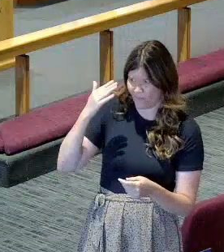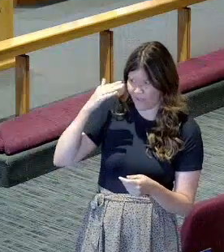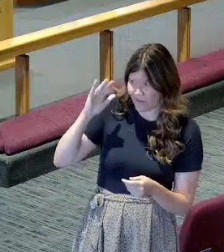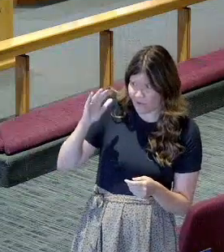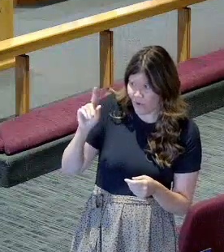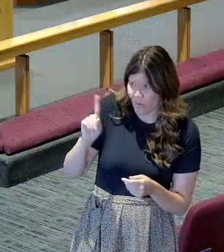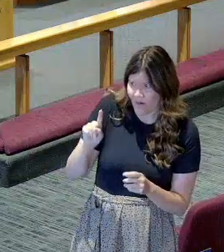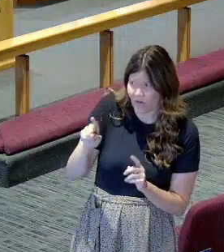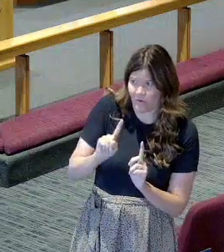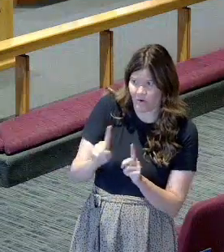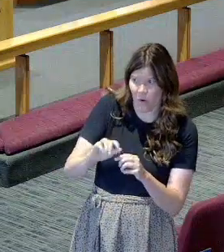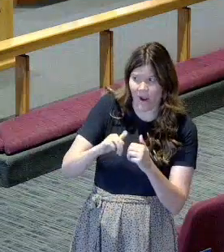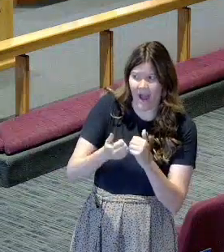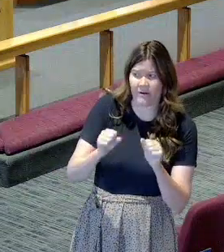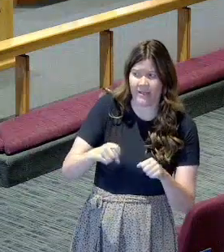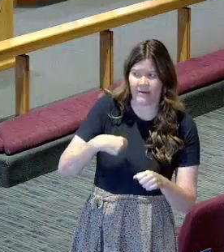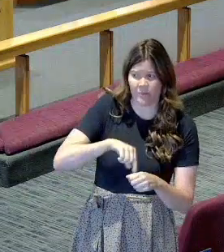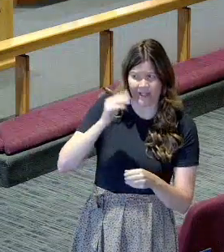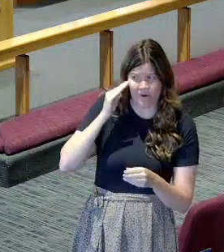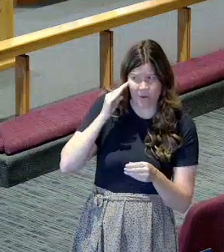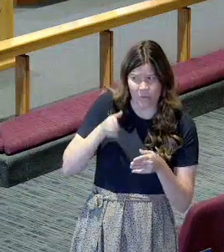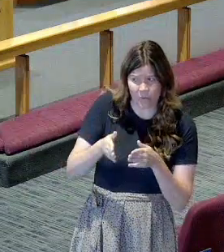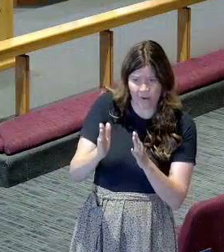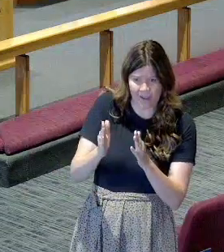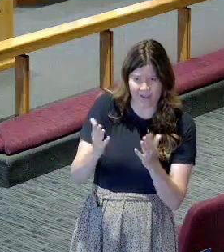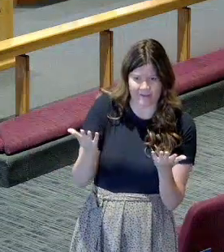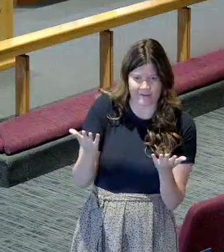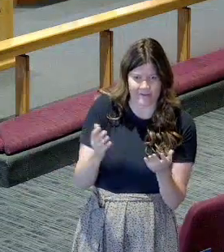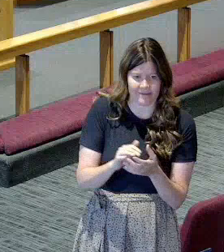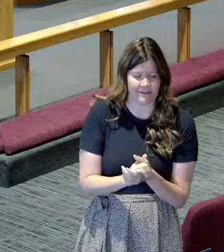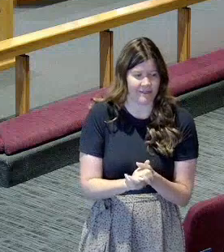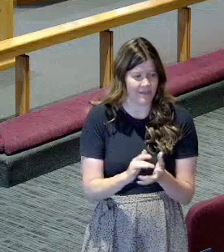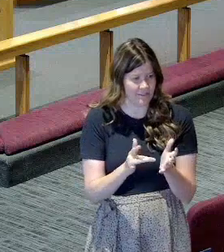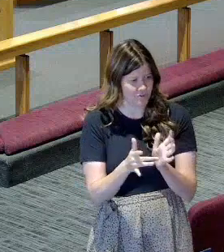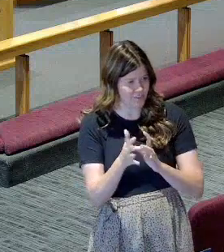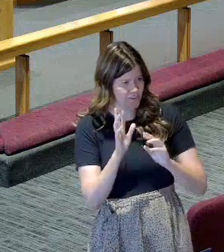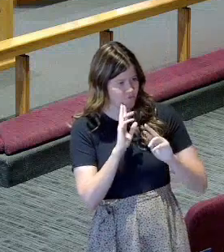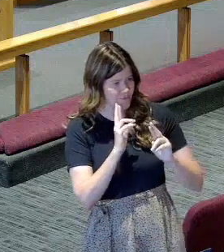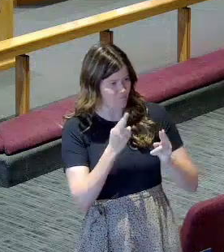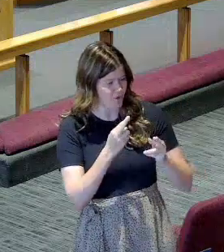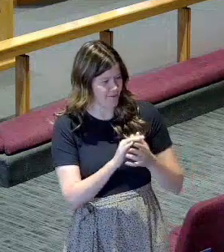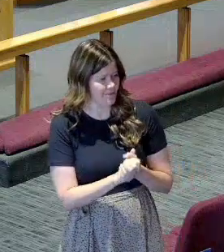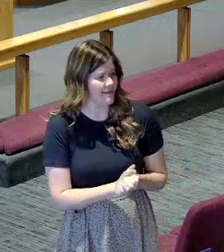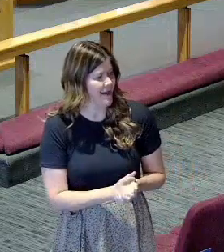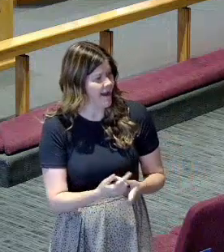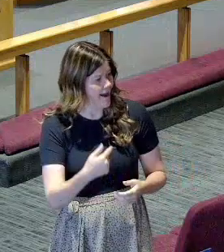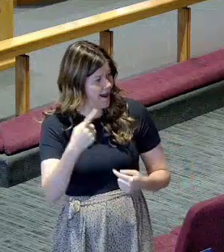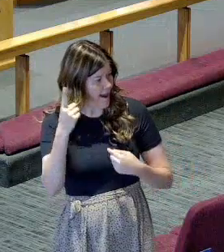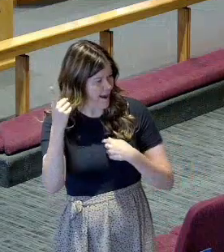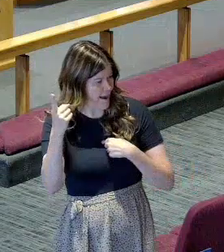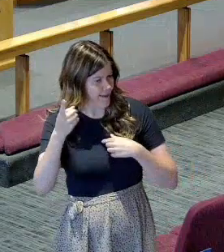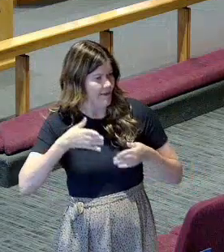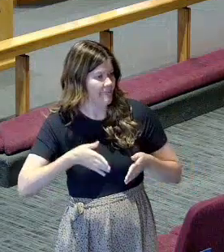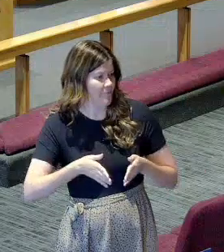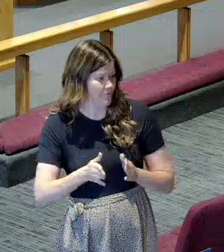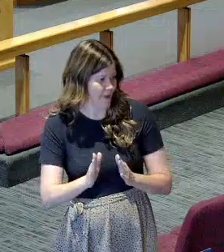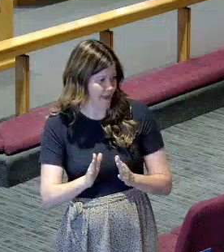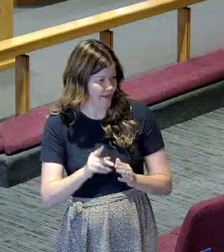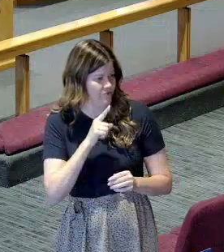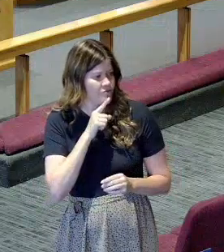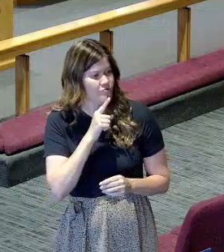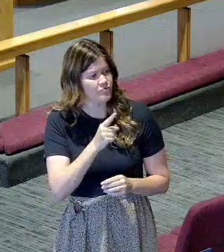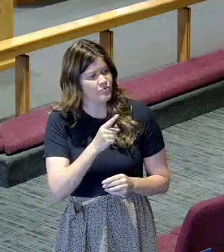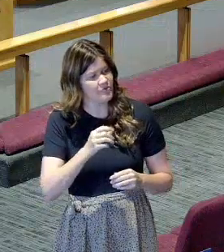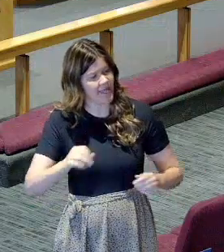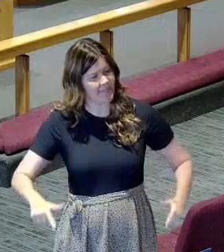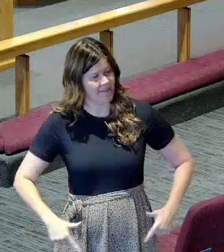you are going. How can we know the way? And Jesus said to him, I am the way and the